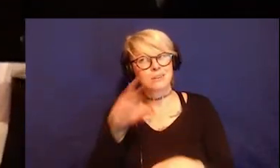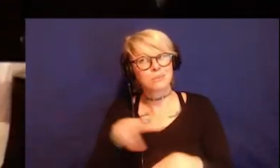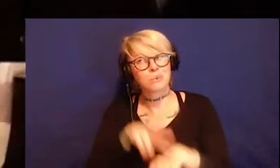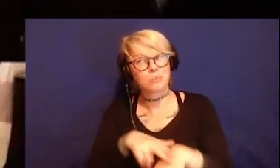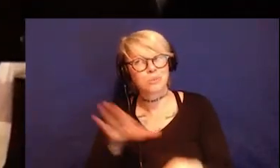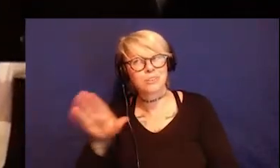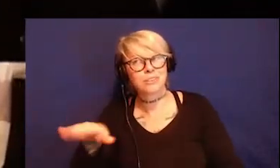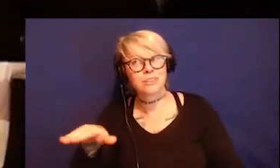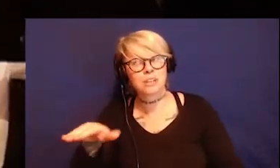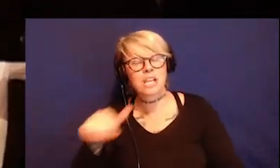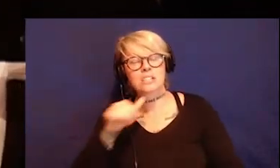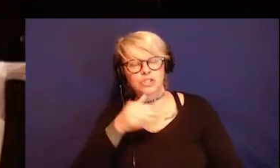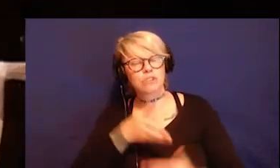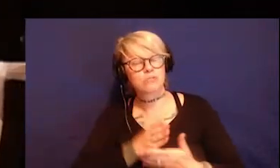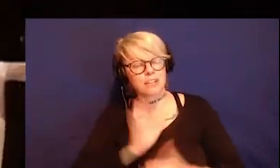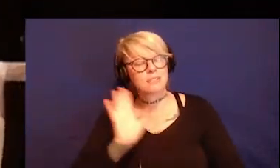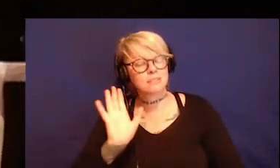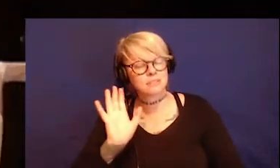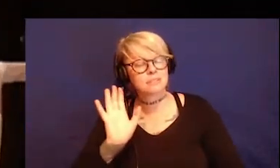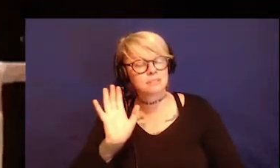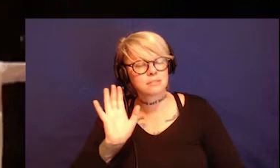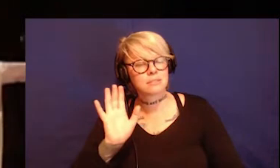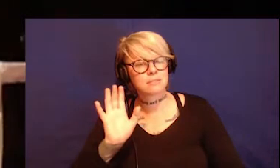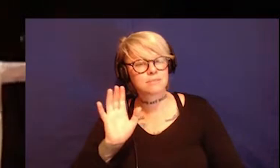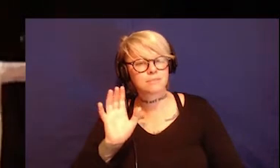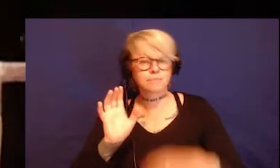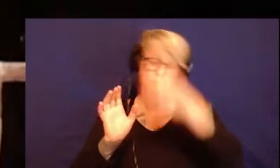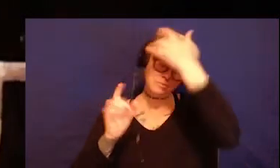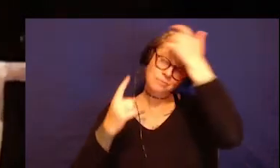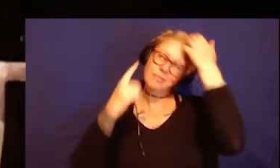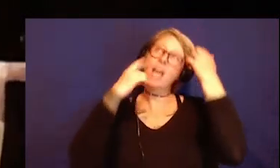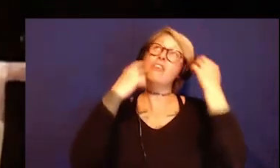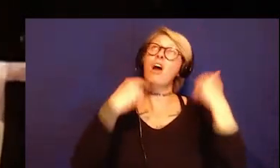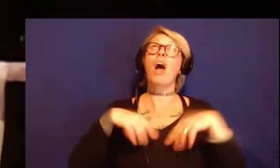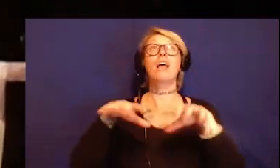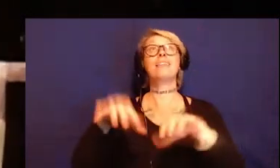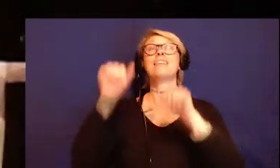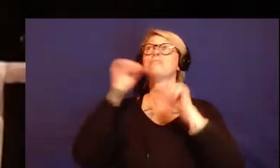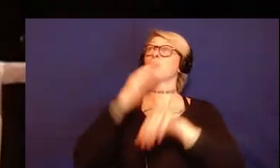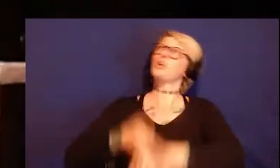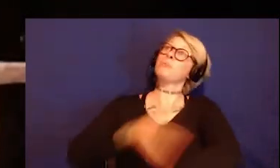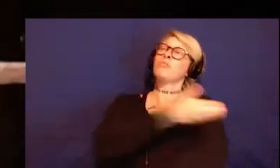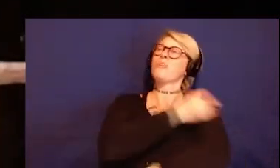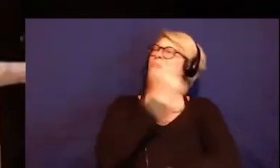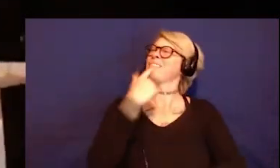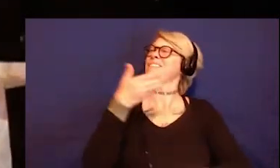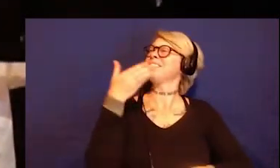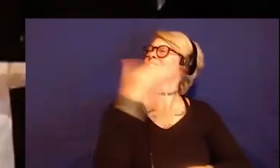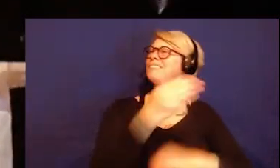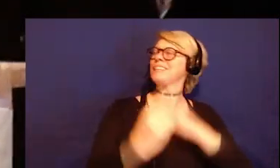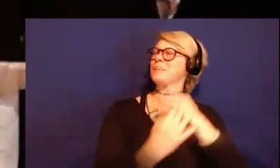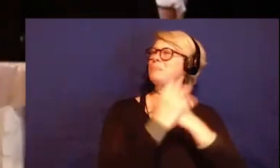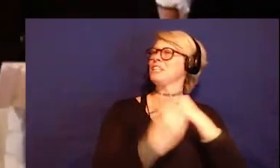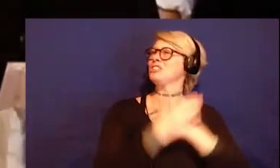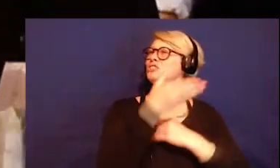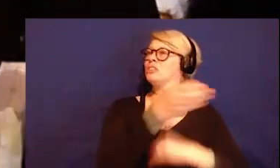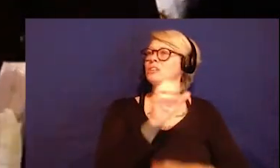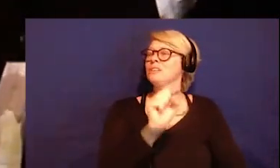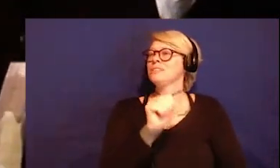That isn't right. I thought it would get better once I left, but even all the way over there on the beach in Santa Barbara, it's like I'm